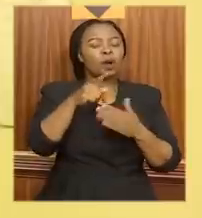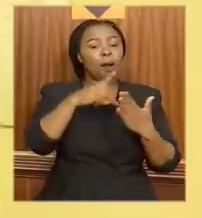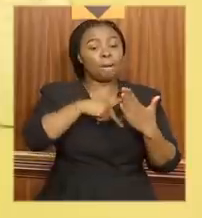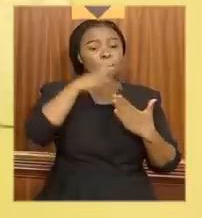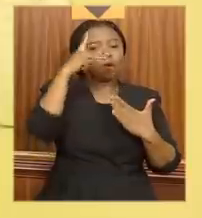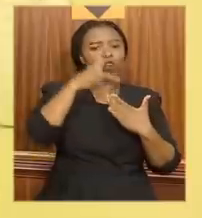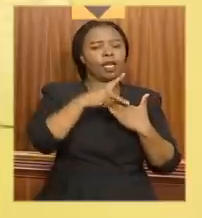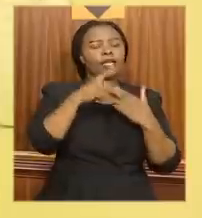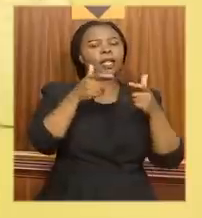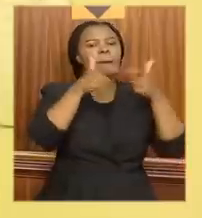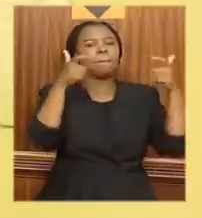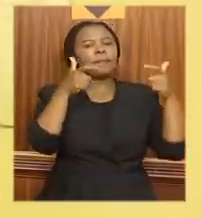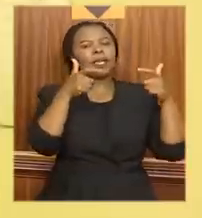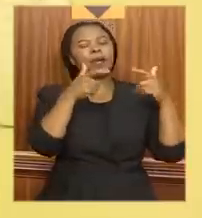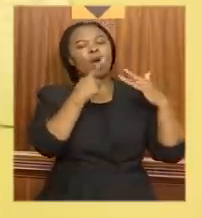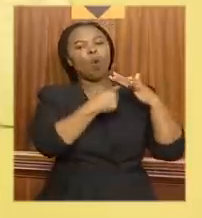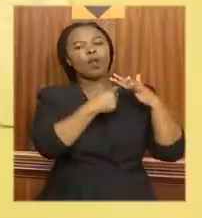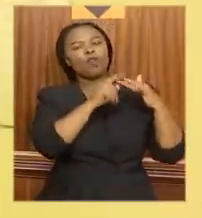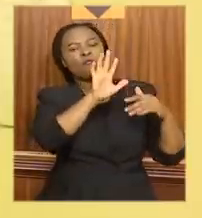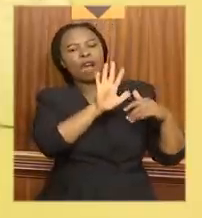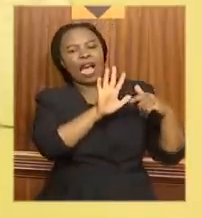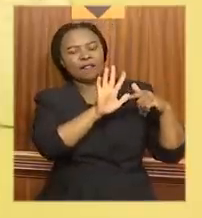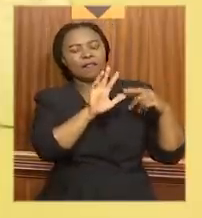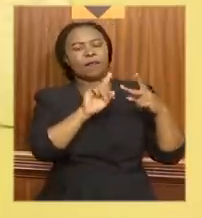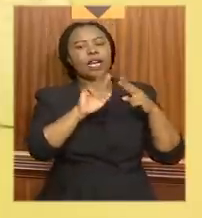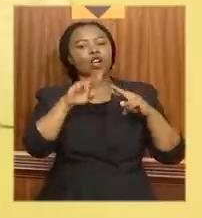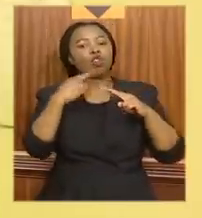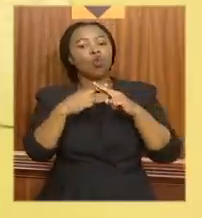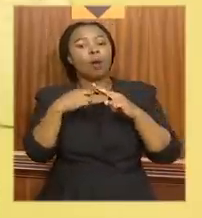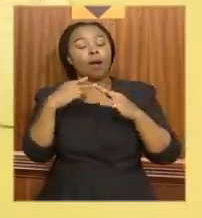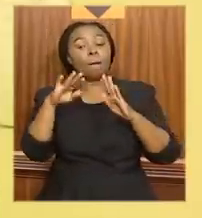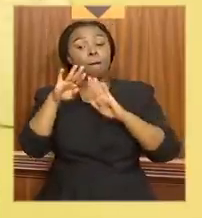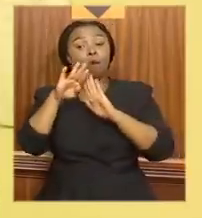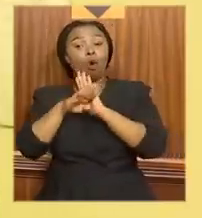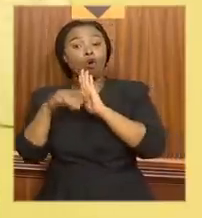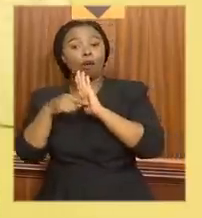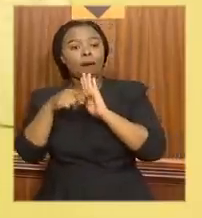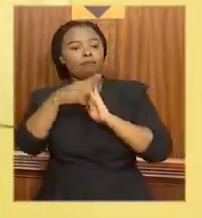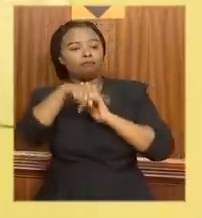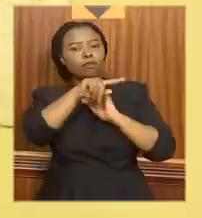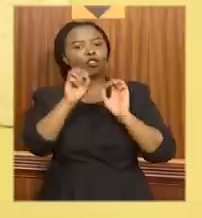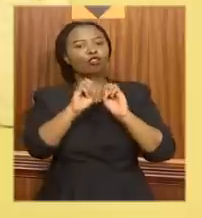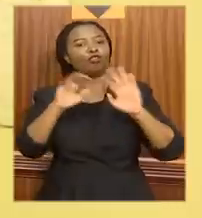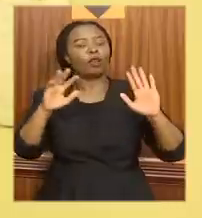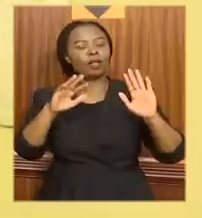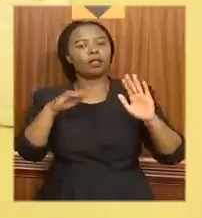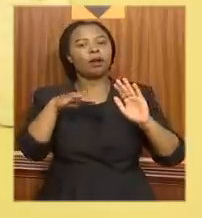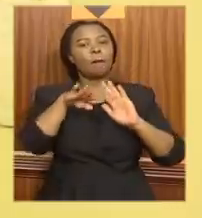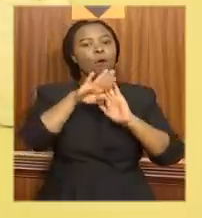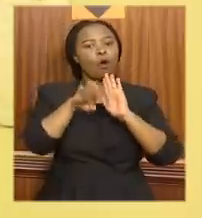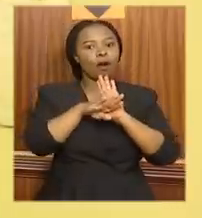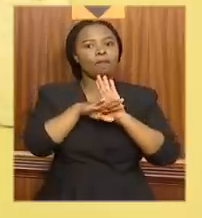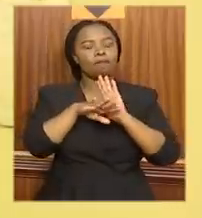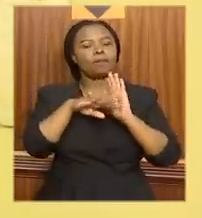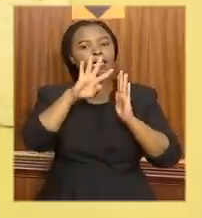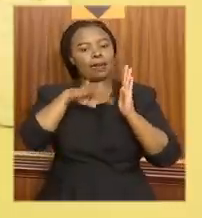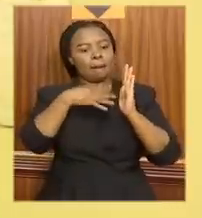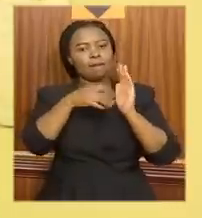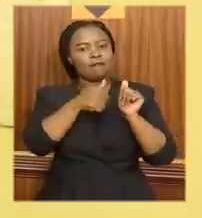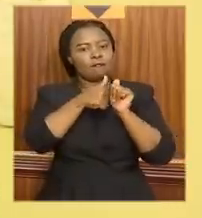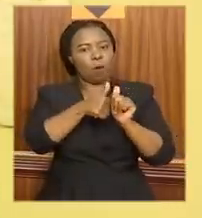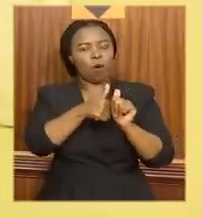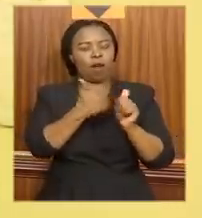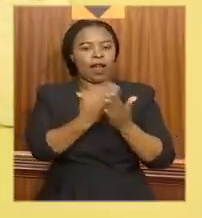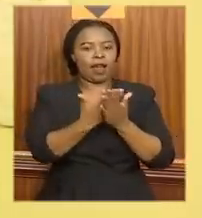window 5 of the Renewable Energy Program can start construction on schedule.